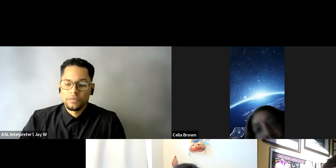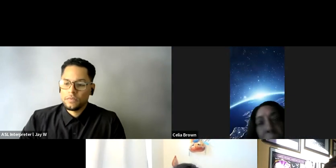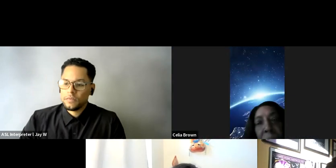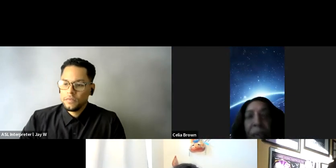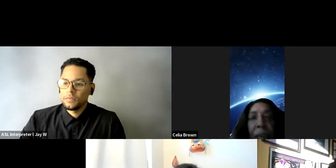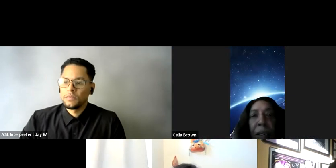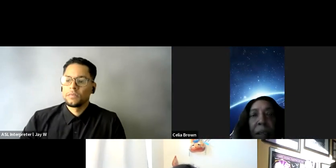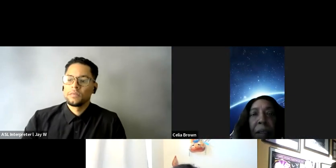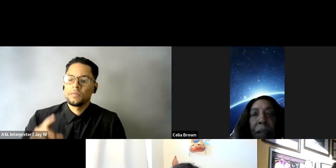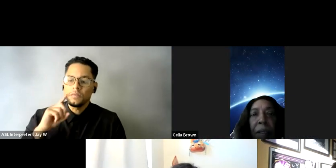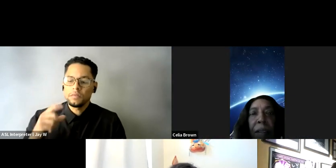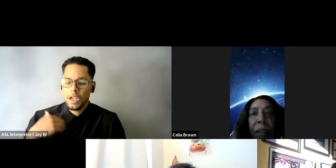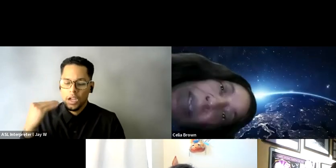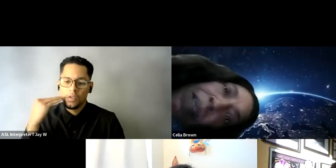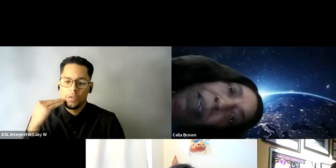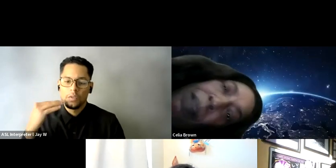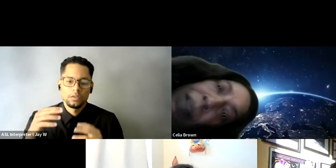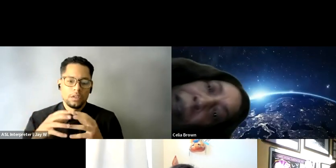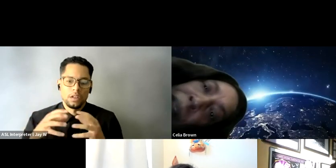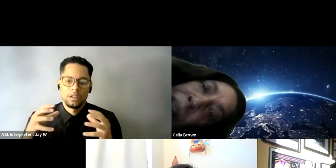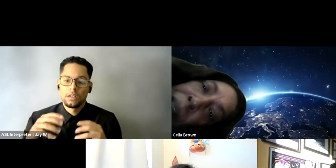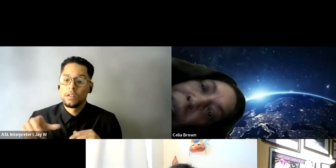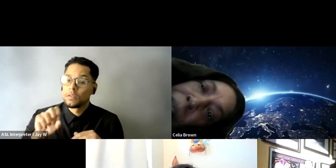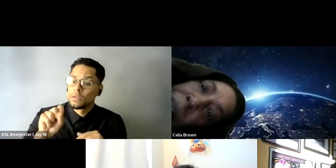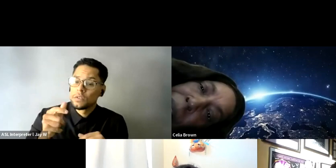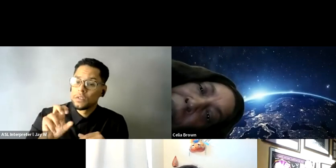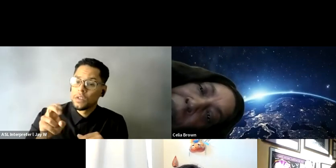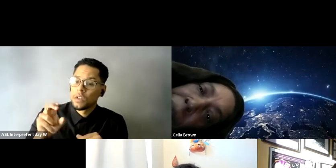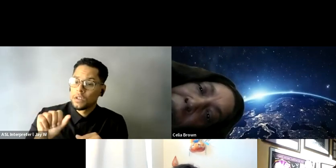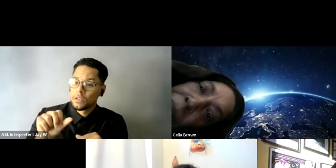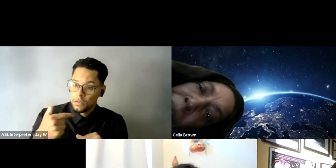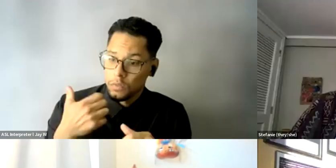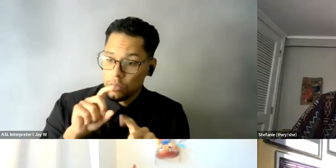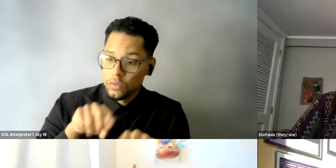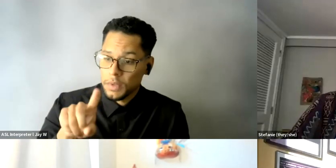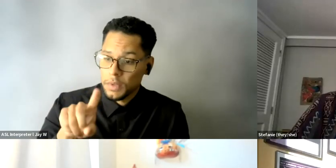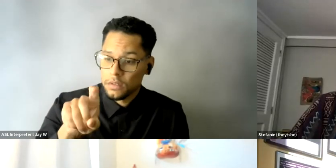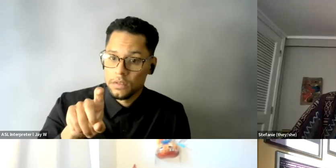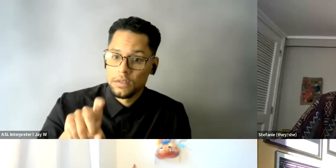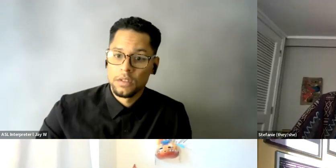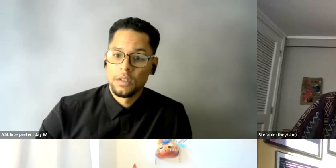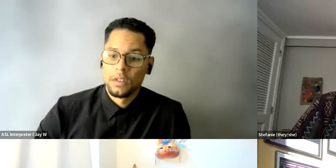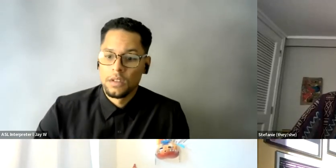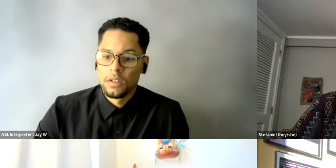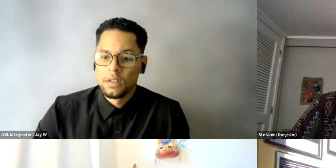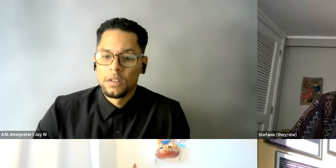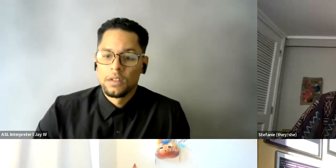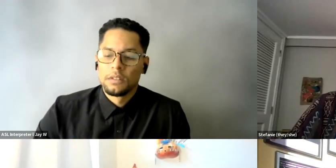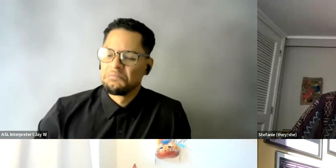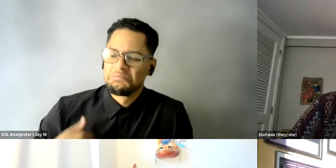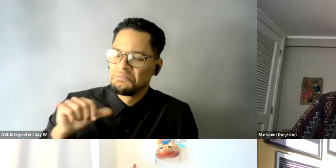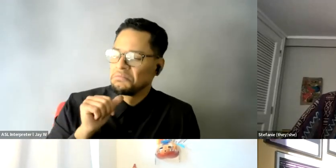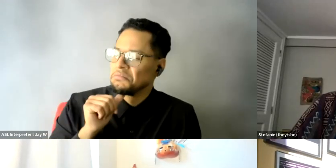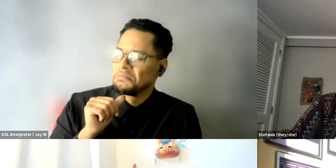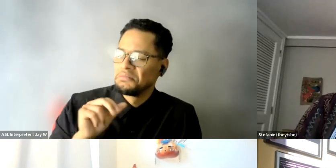these questions, but Sascha, did you want to respond? Man, I see we got 8 minutes, so why don't